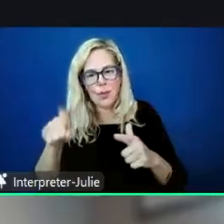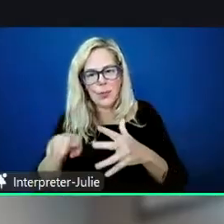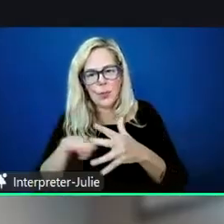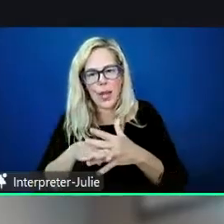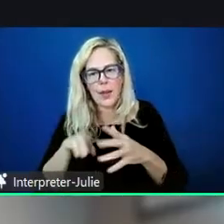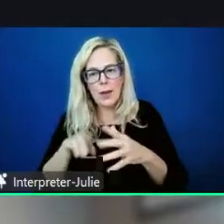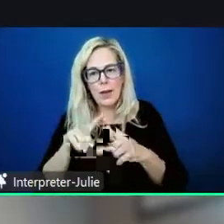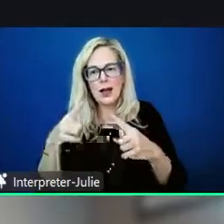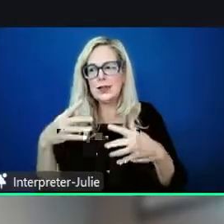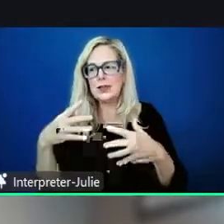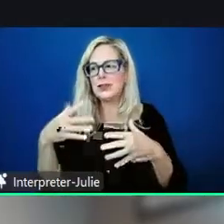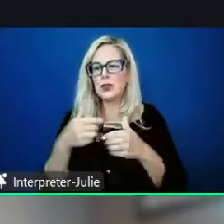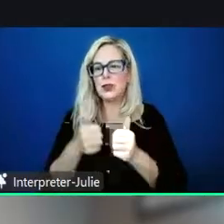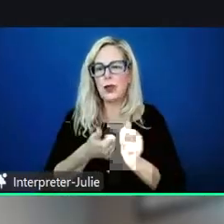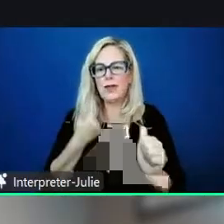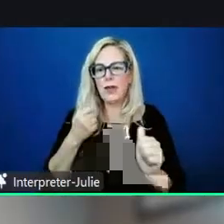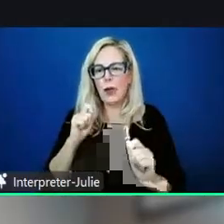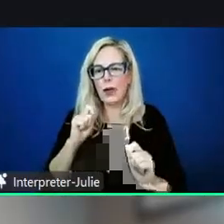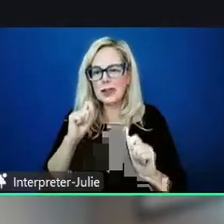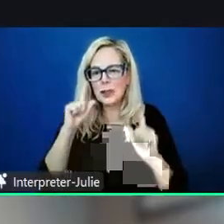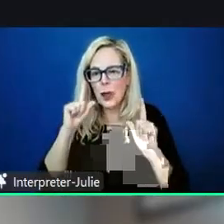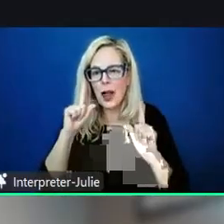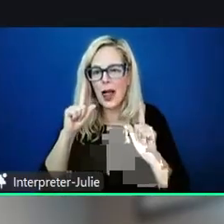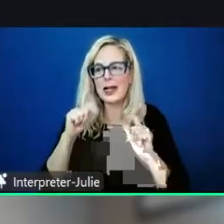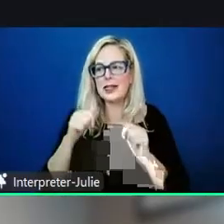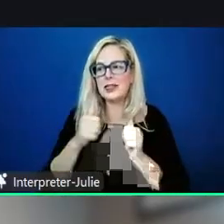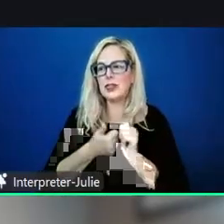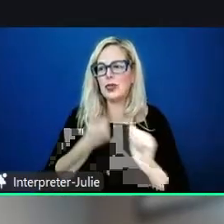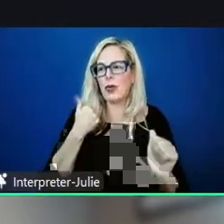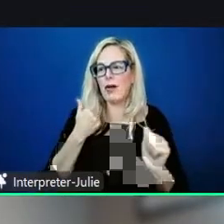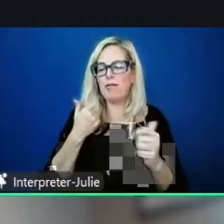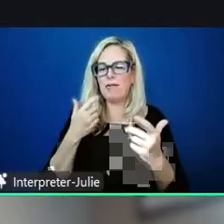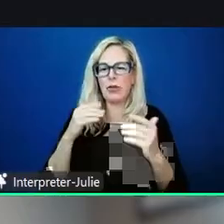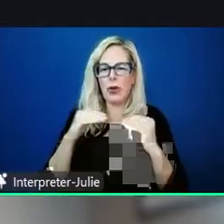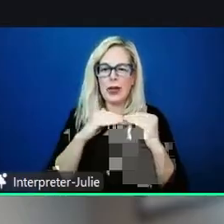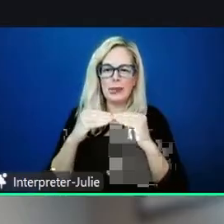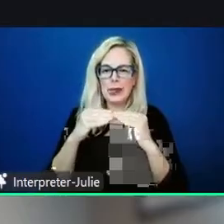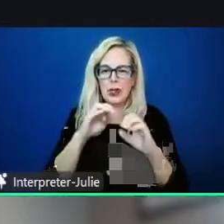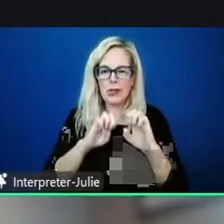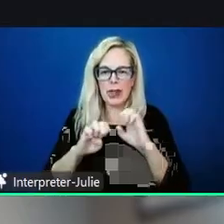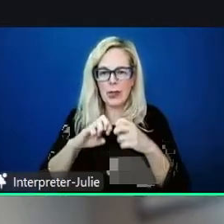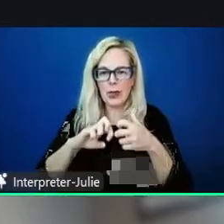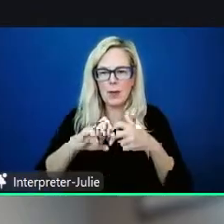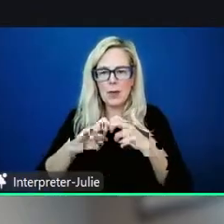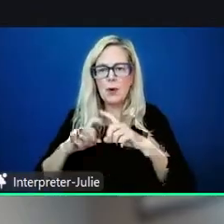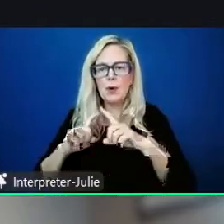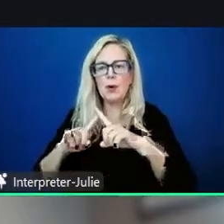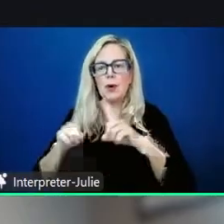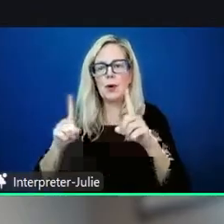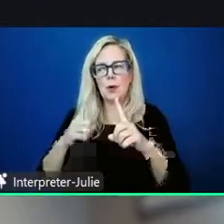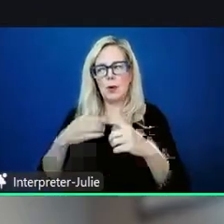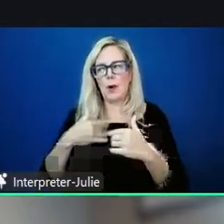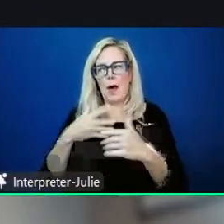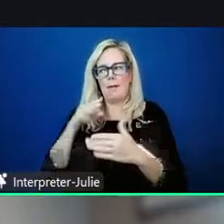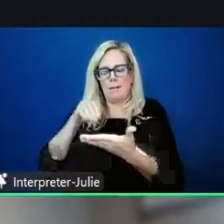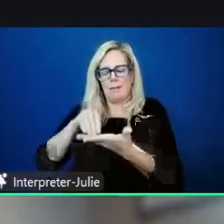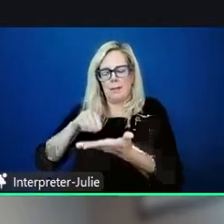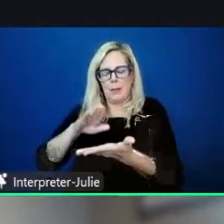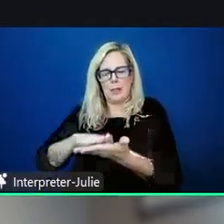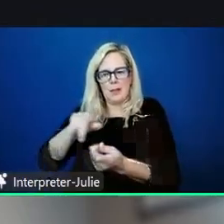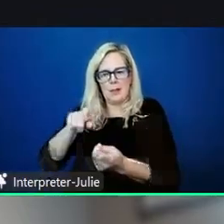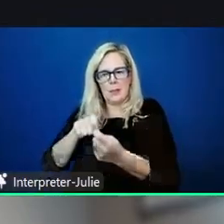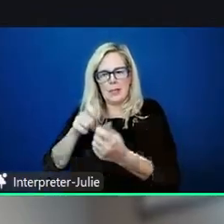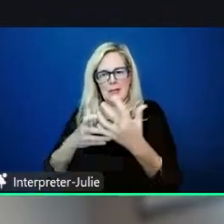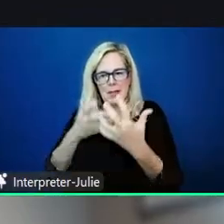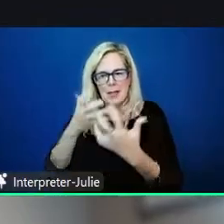for faculty and to ensure fair evaluations, it's helpful to have it as a specific accommodation and also making sure an appropriate location